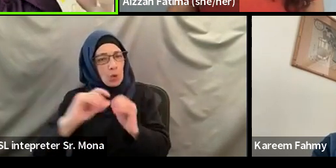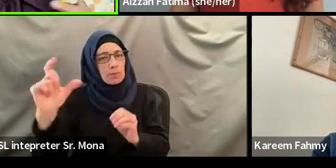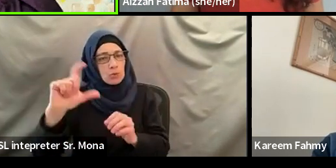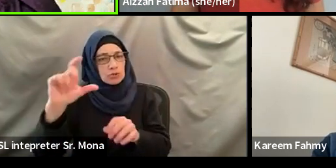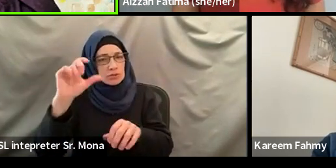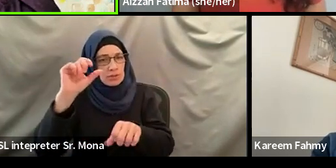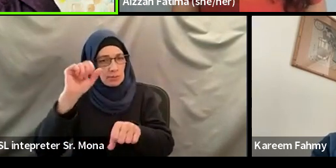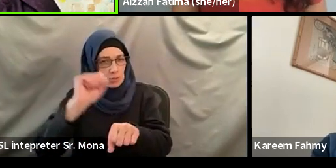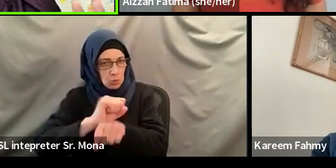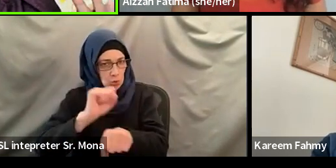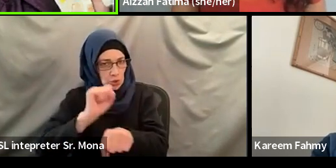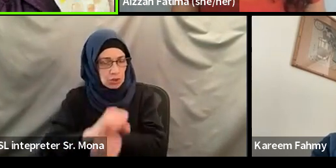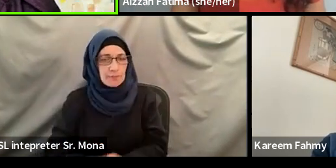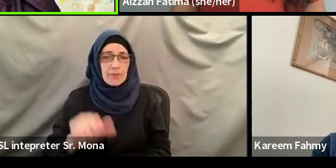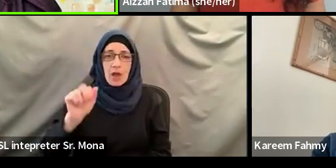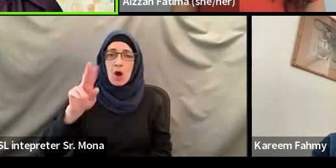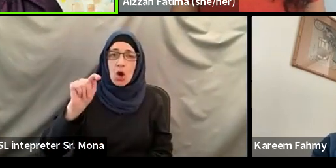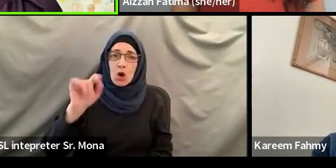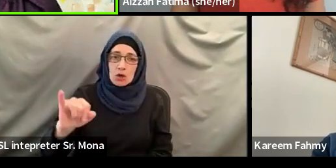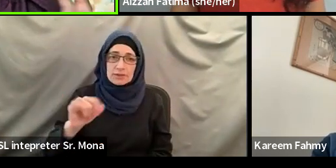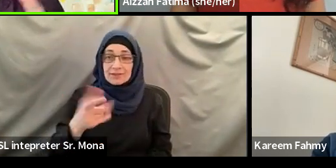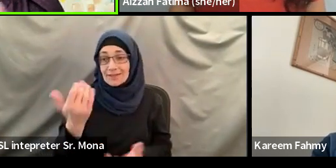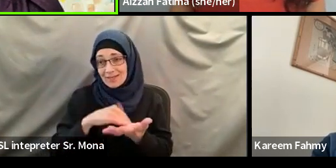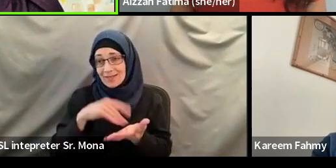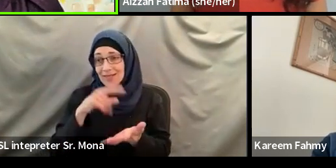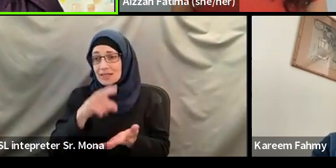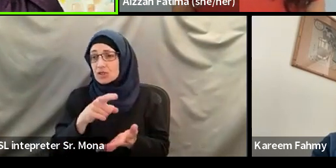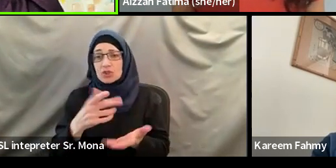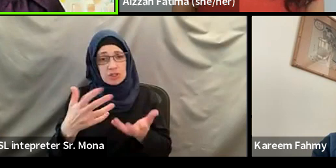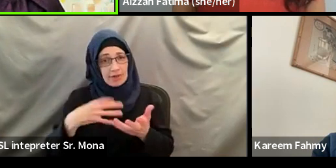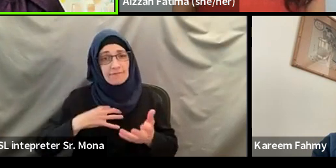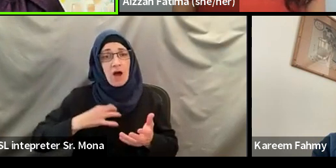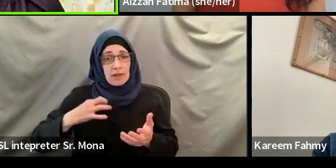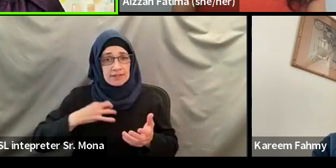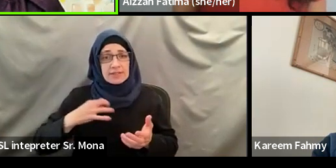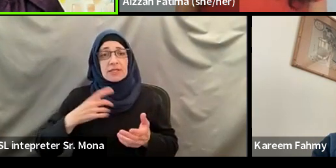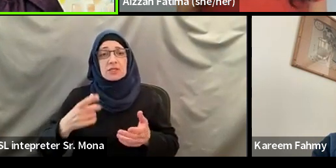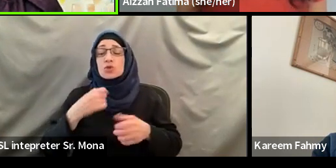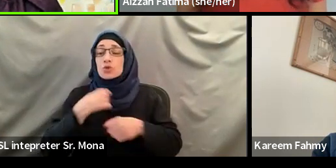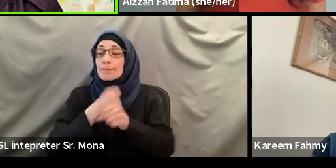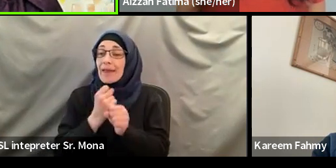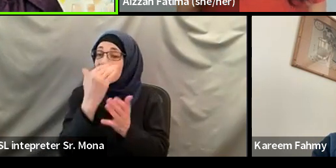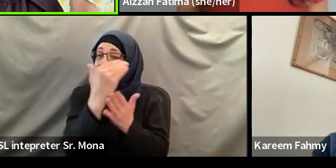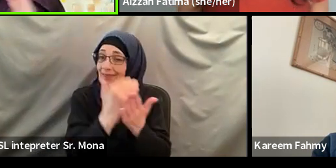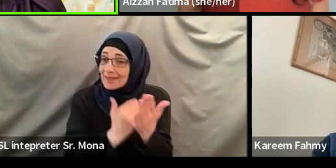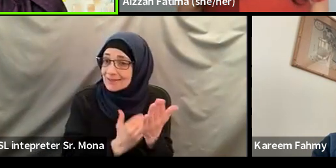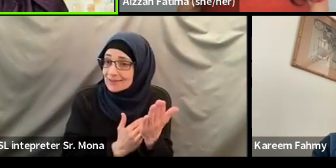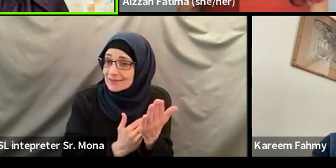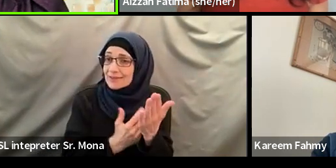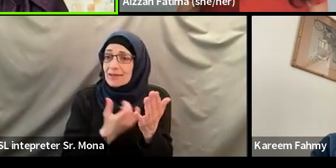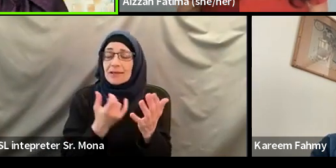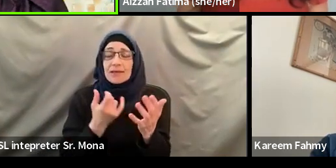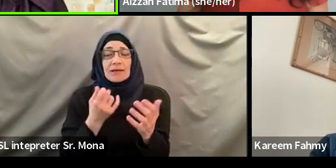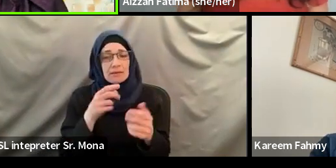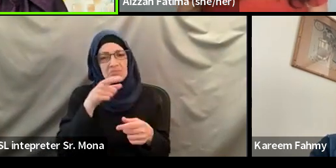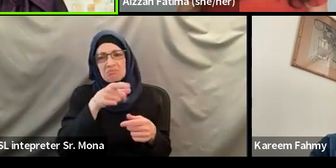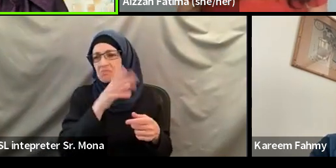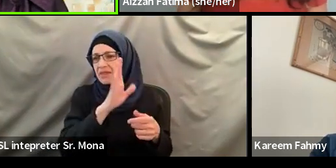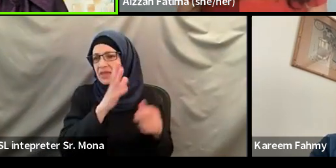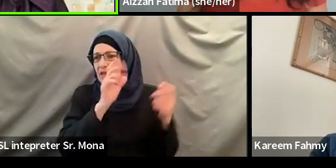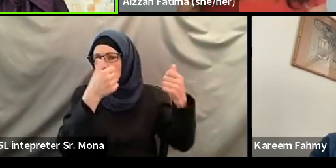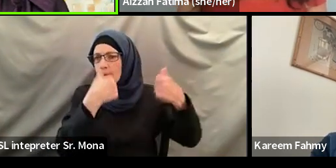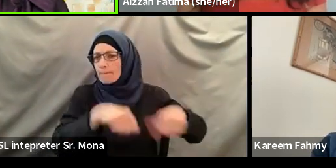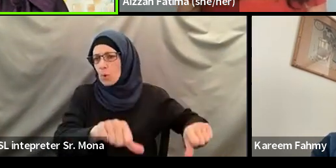has again graciously volunteered to create a cumulative list that they'll post later on